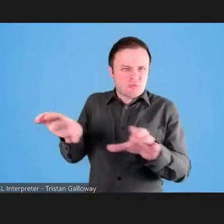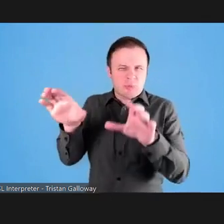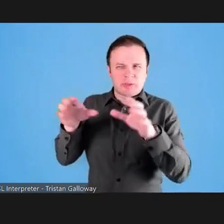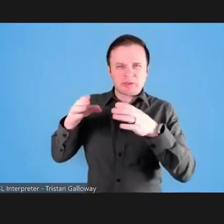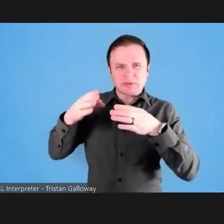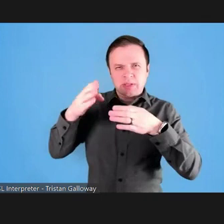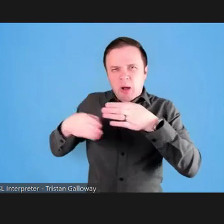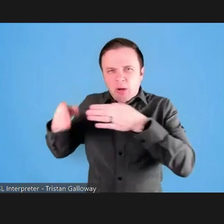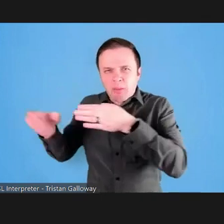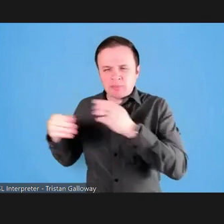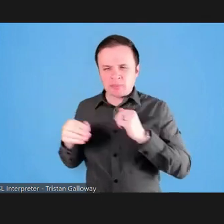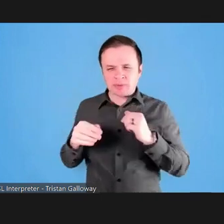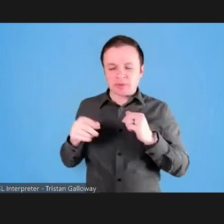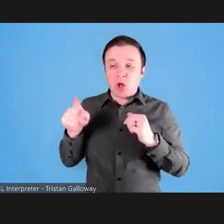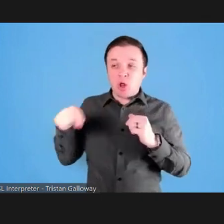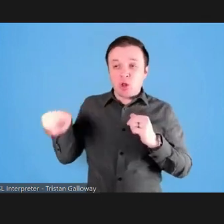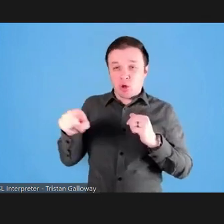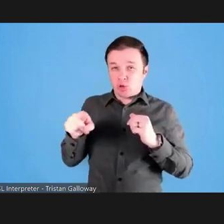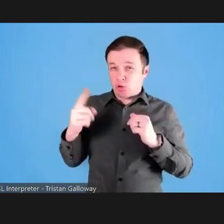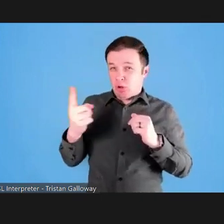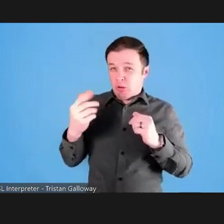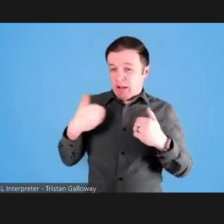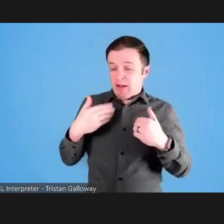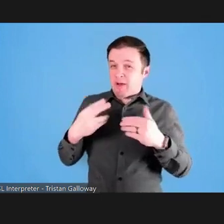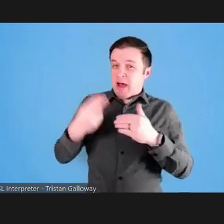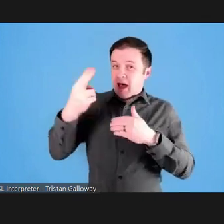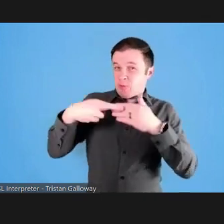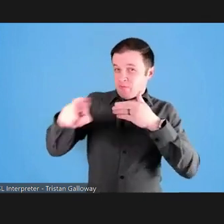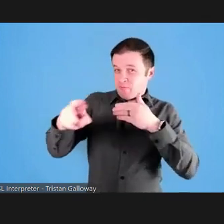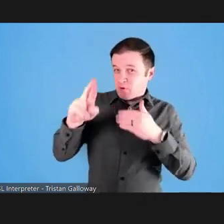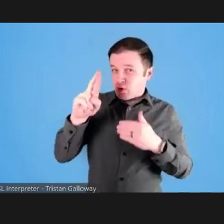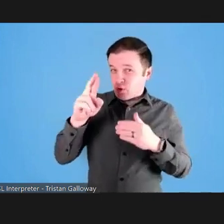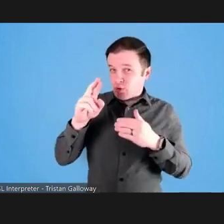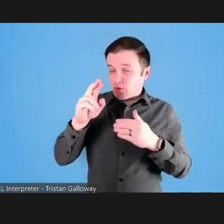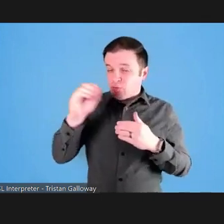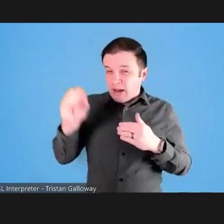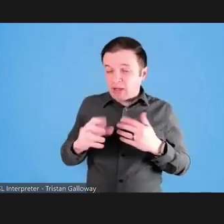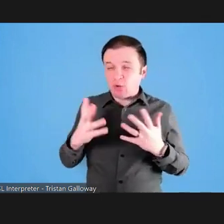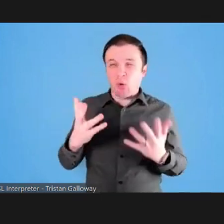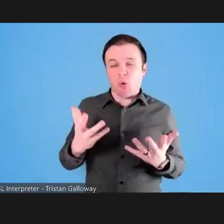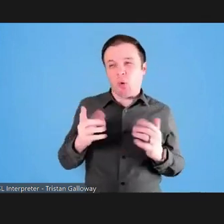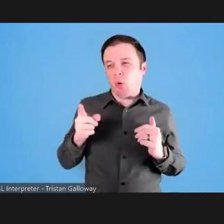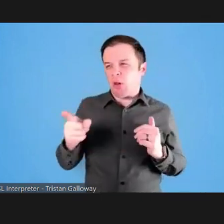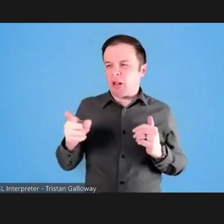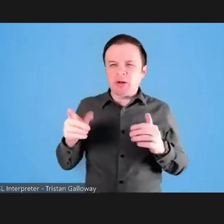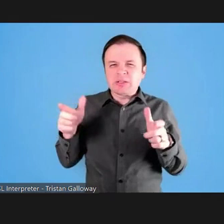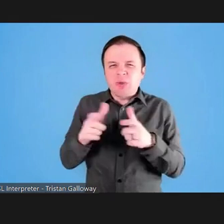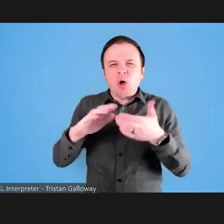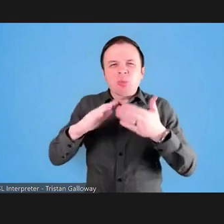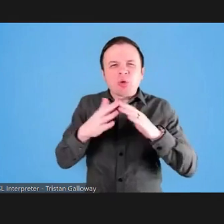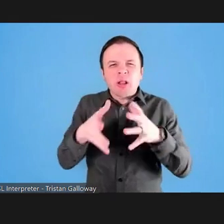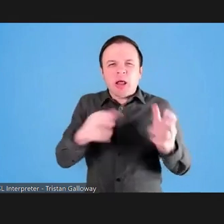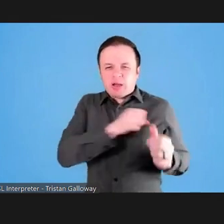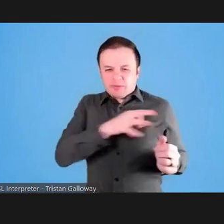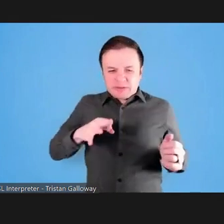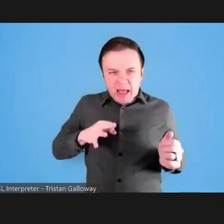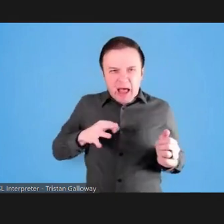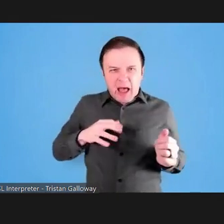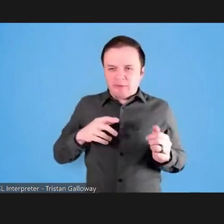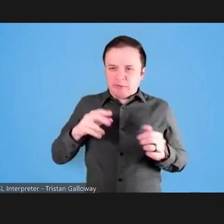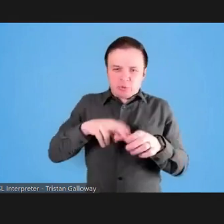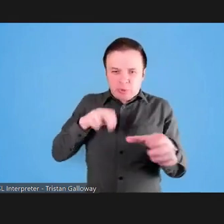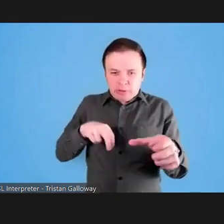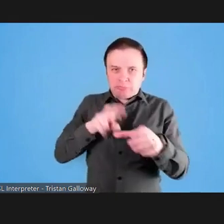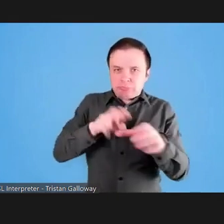who consistently have excessively high refer rates or are in small communities where there's lots of staff turnover and low